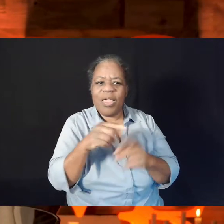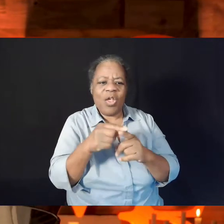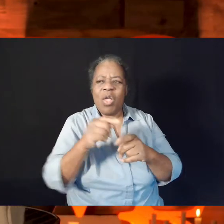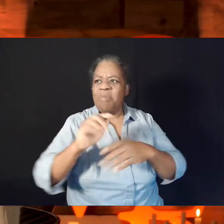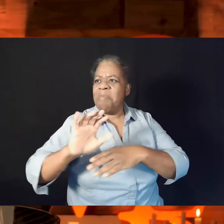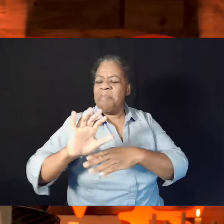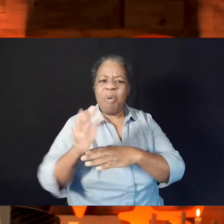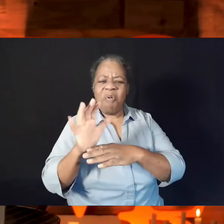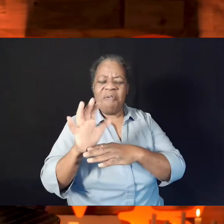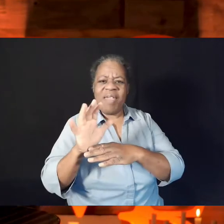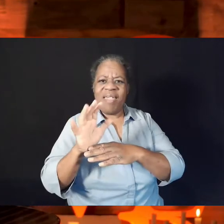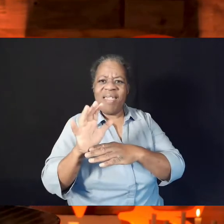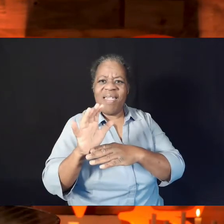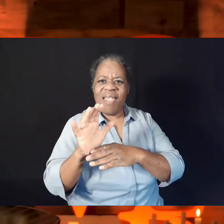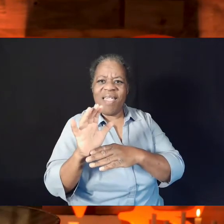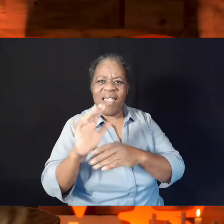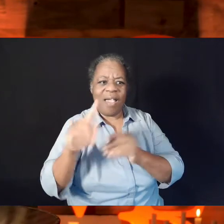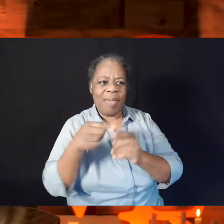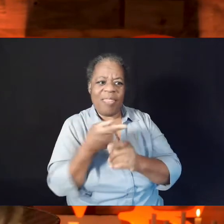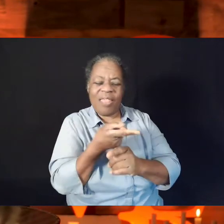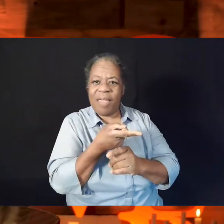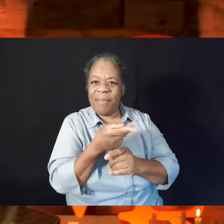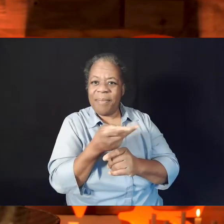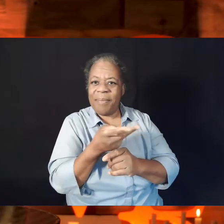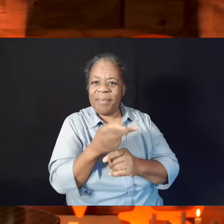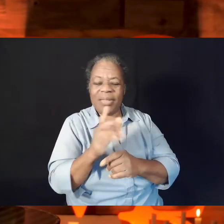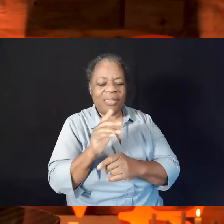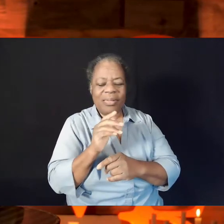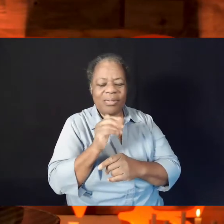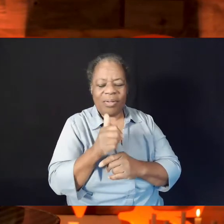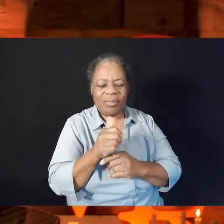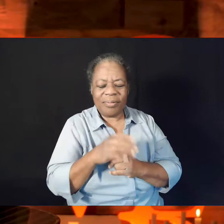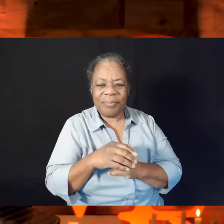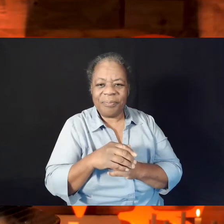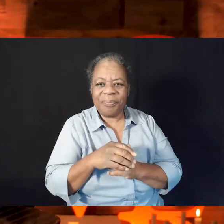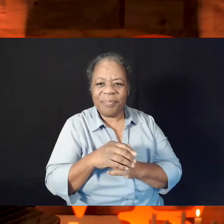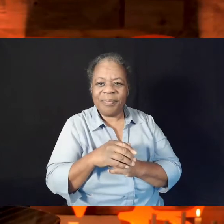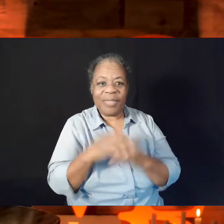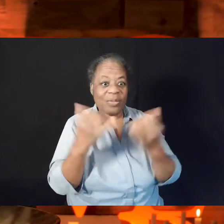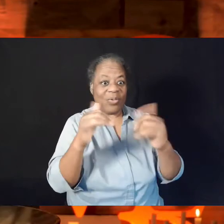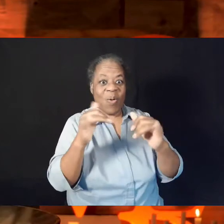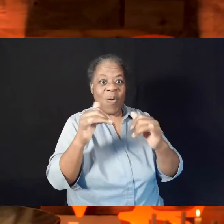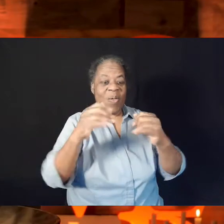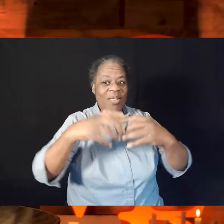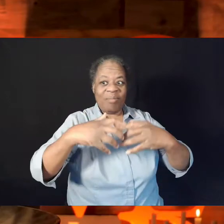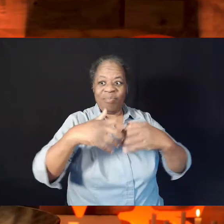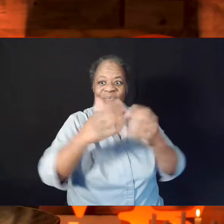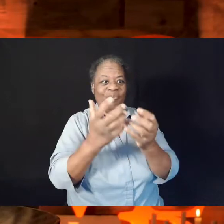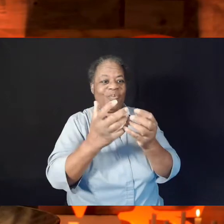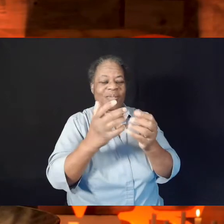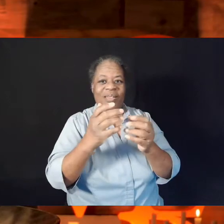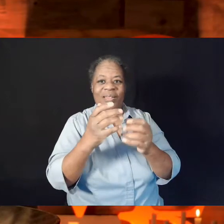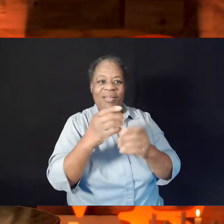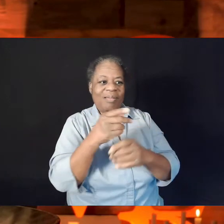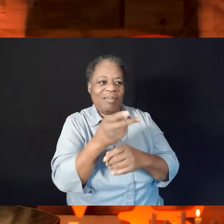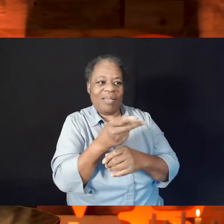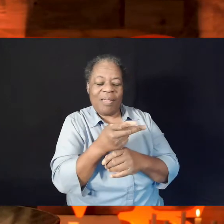blockbuster movie made about them like Moses. No toys created about them like Noah and his